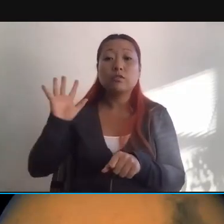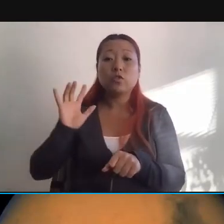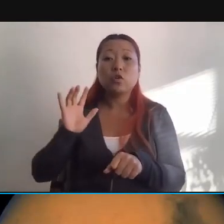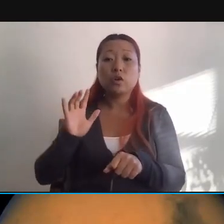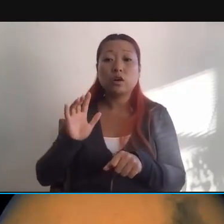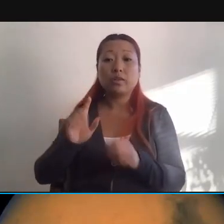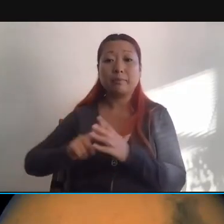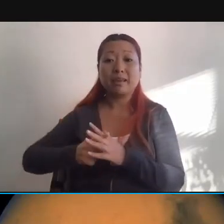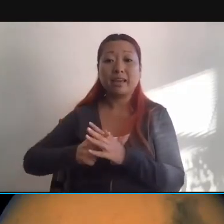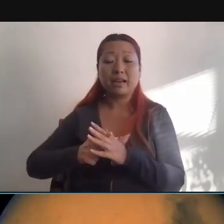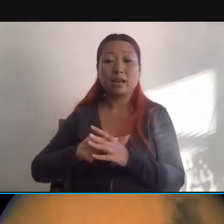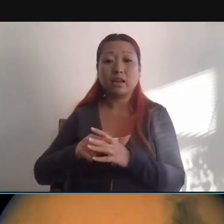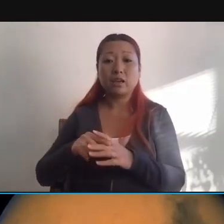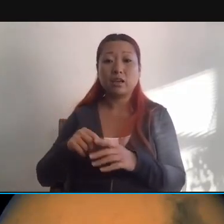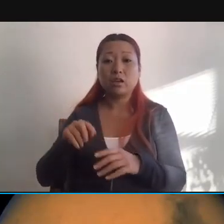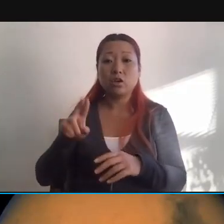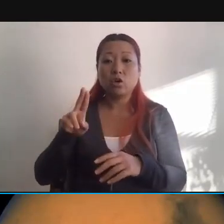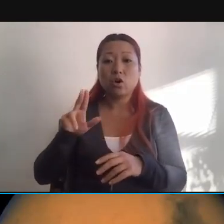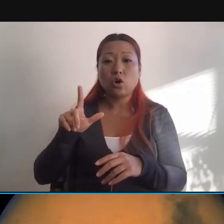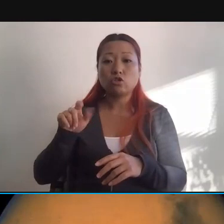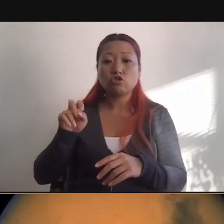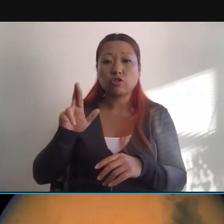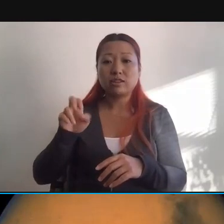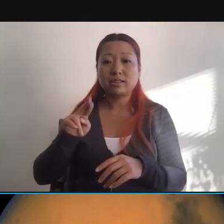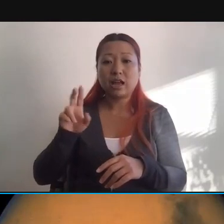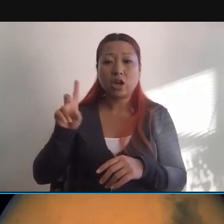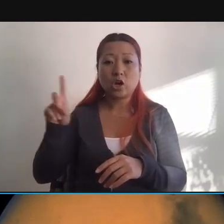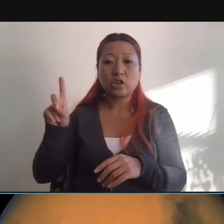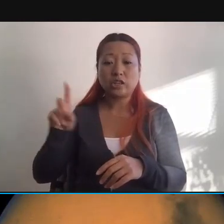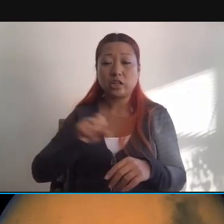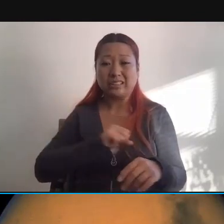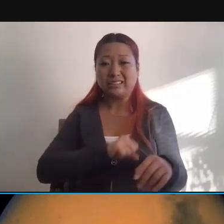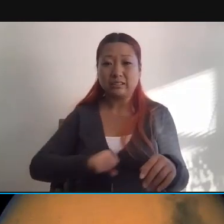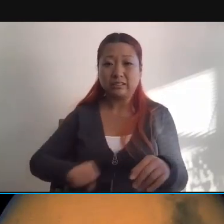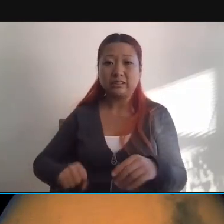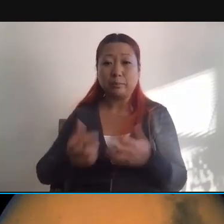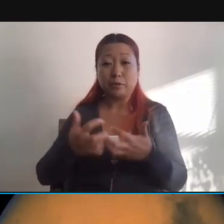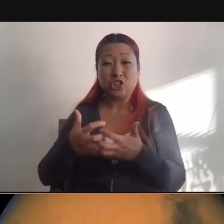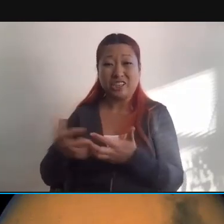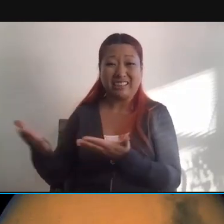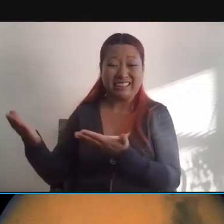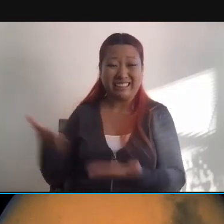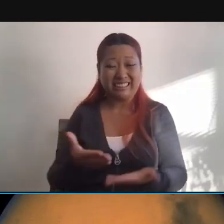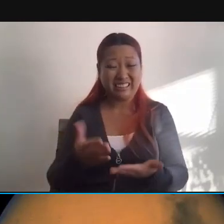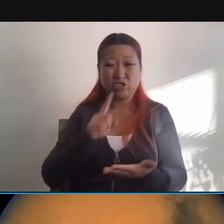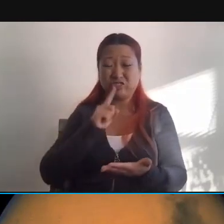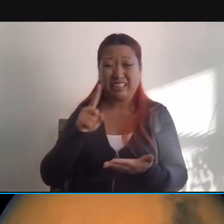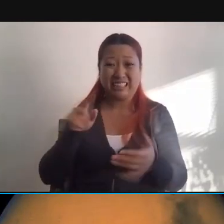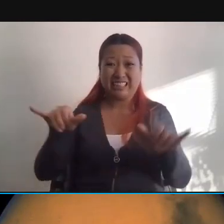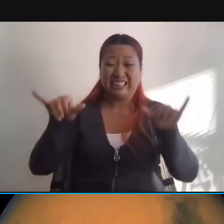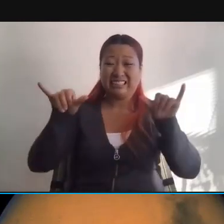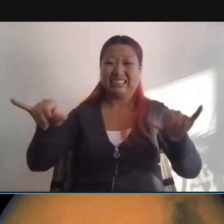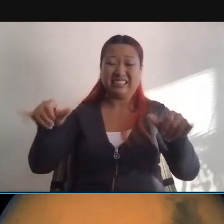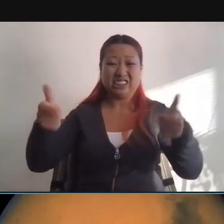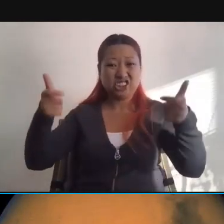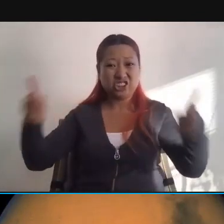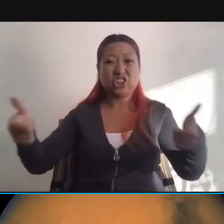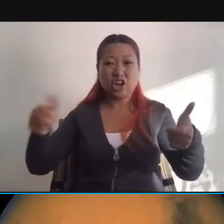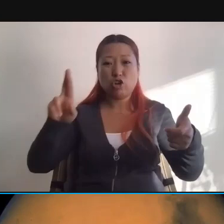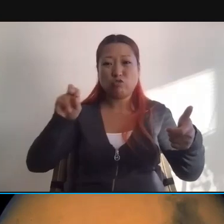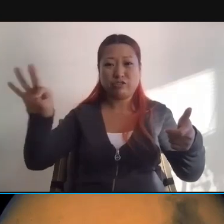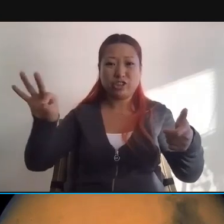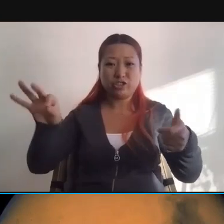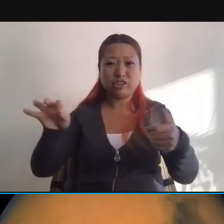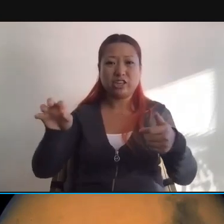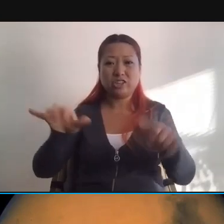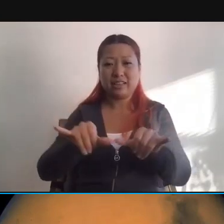space station, it was a full rack. It was about the size of a refrigerator, right? And now it's a laptop, and we're getting